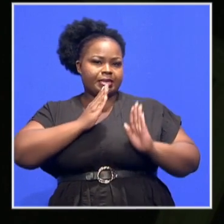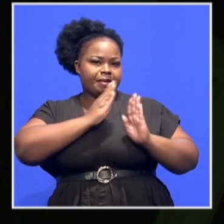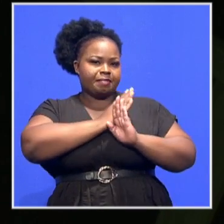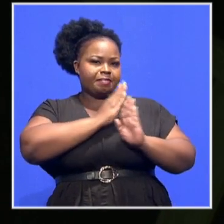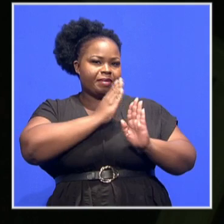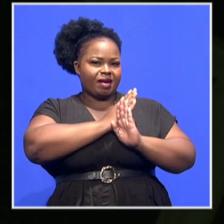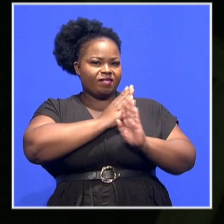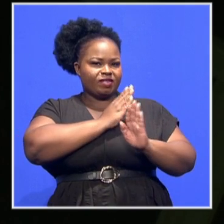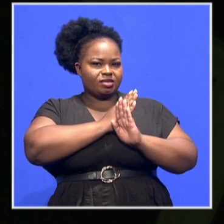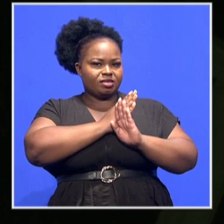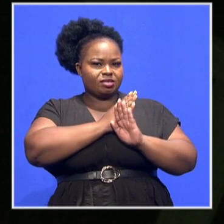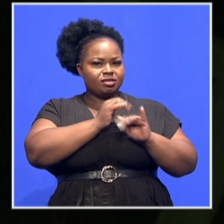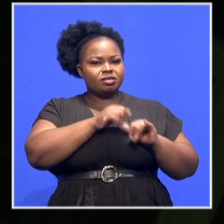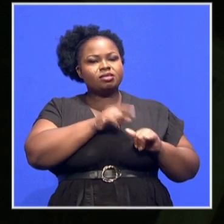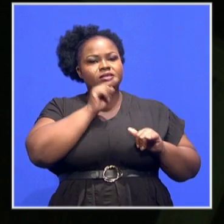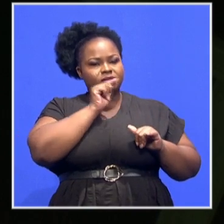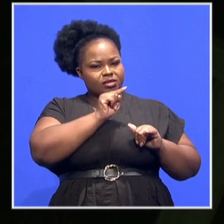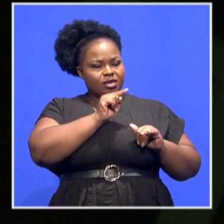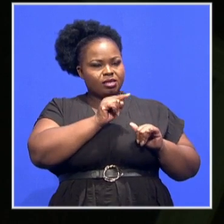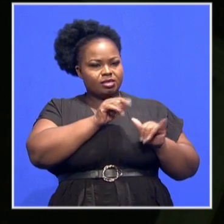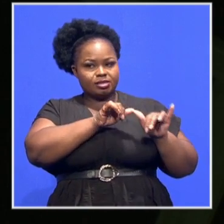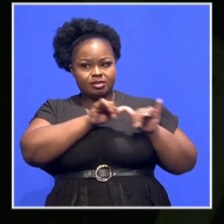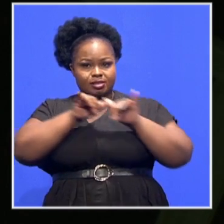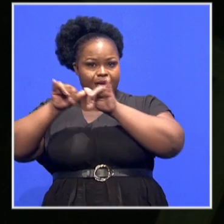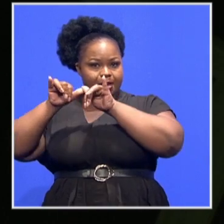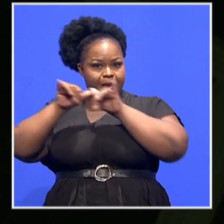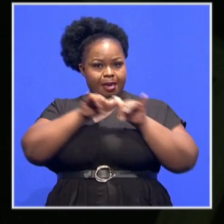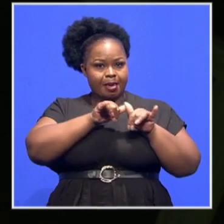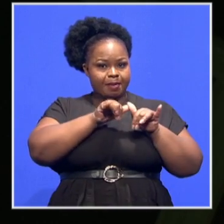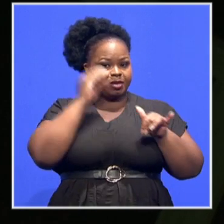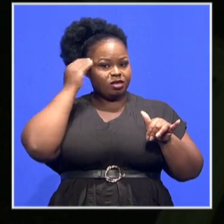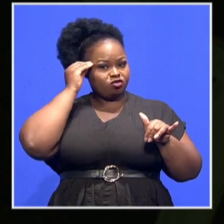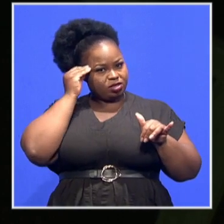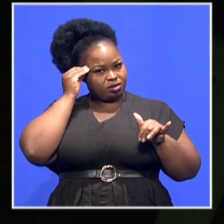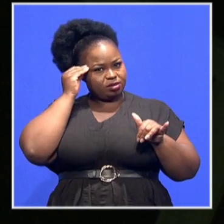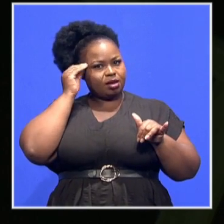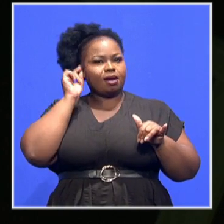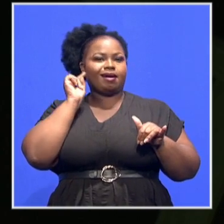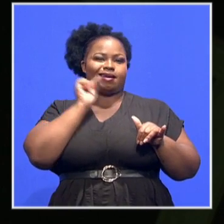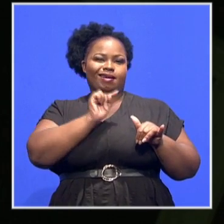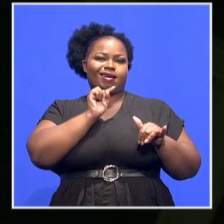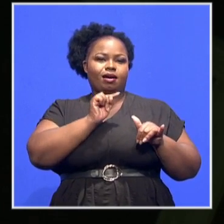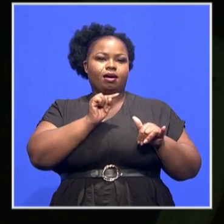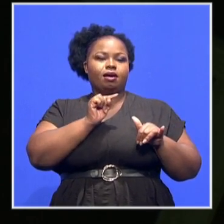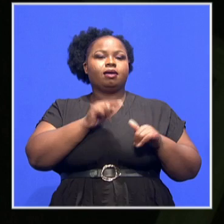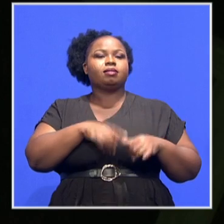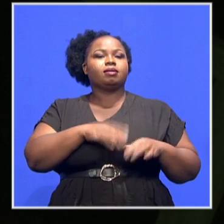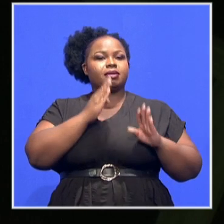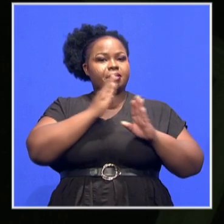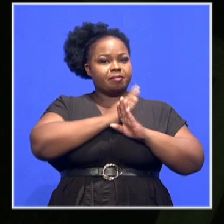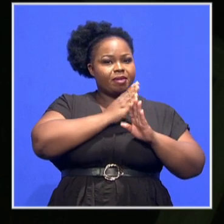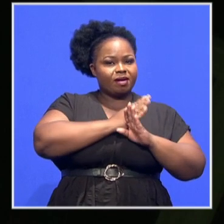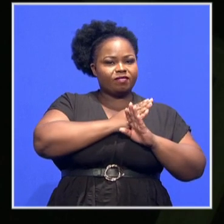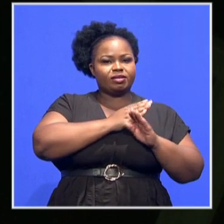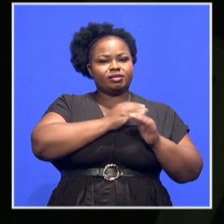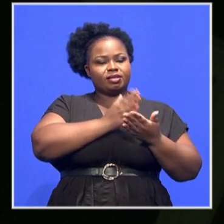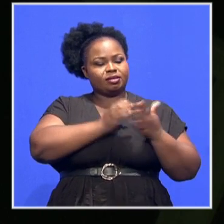have a common interest with us. So in this case, the private sector, the